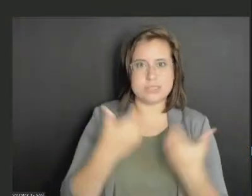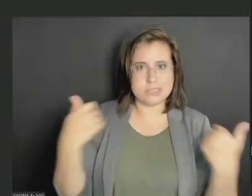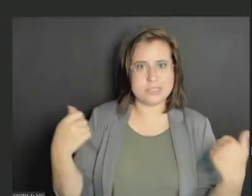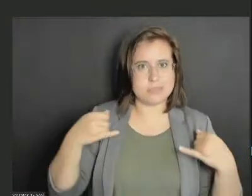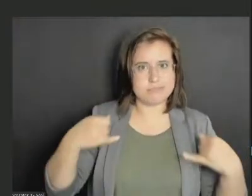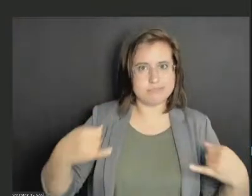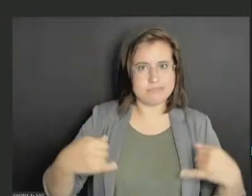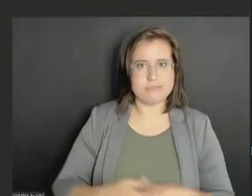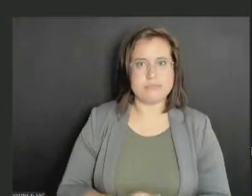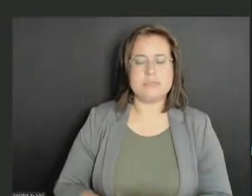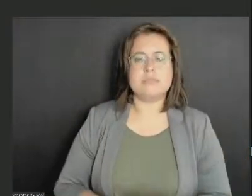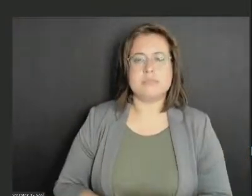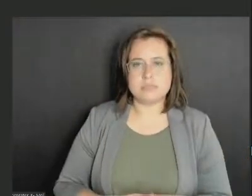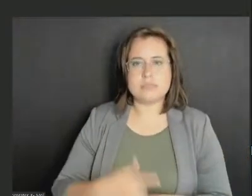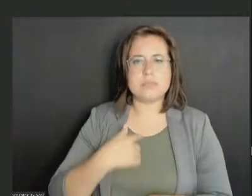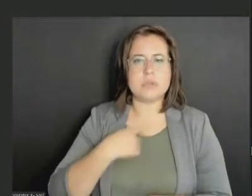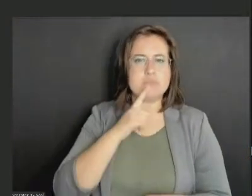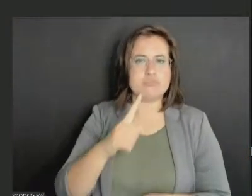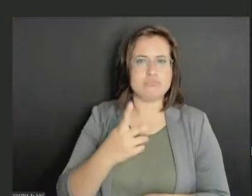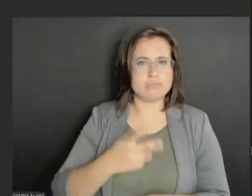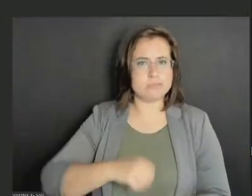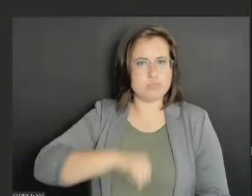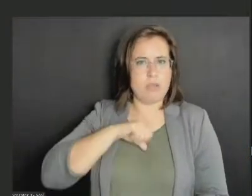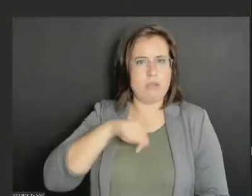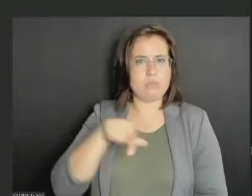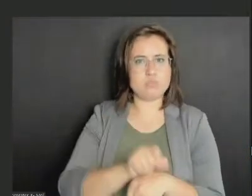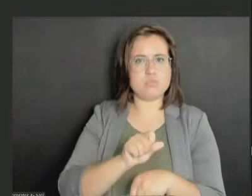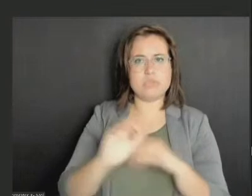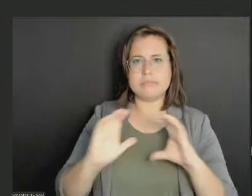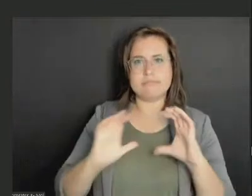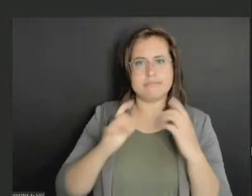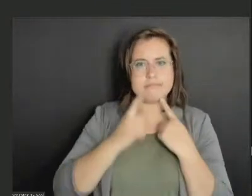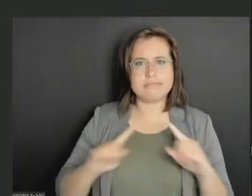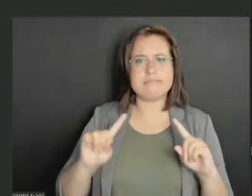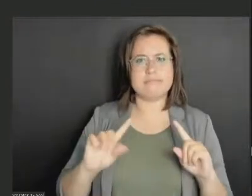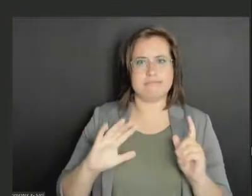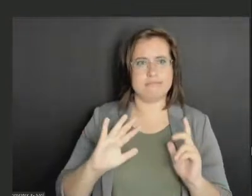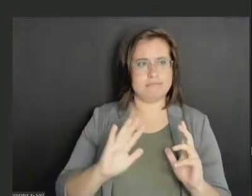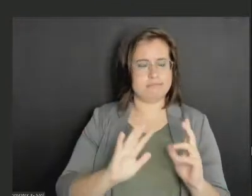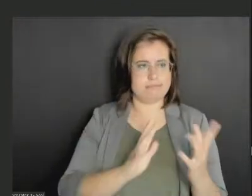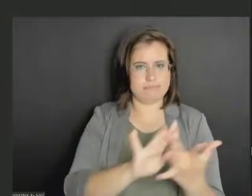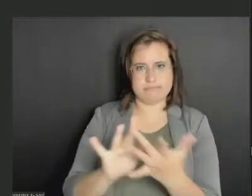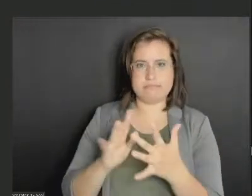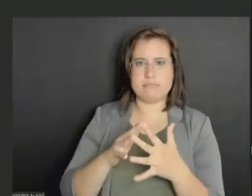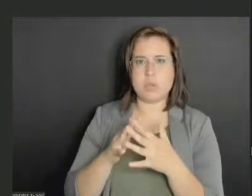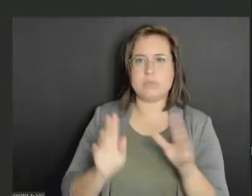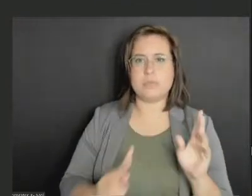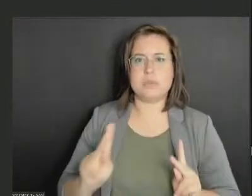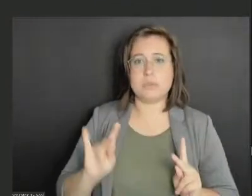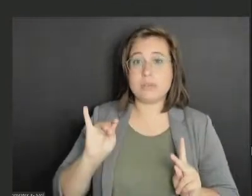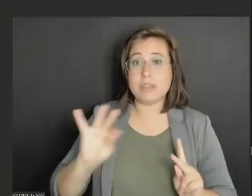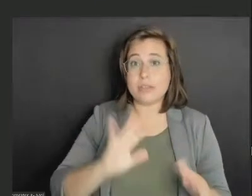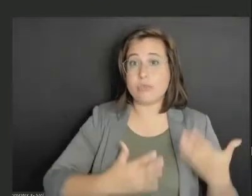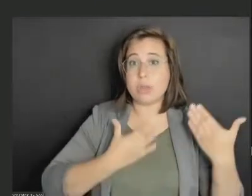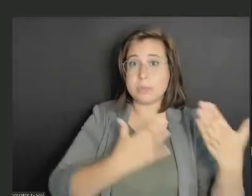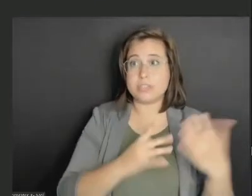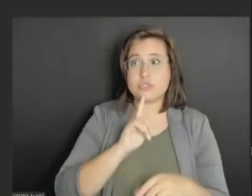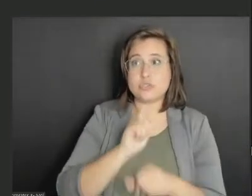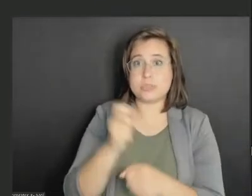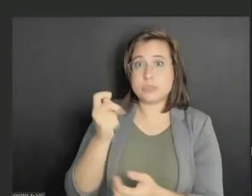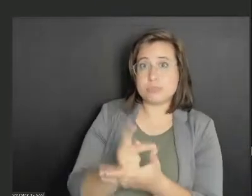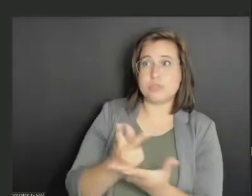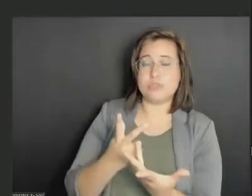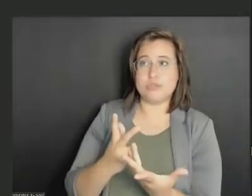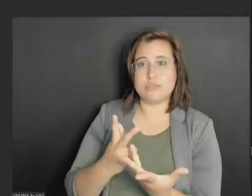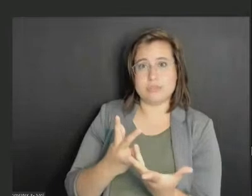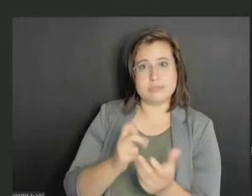force has completed on the issue of communicating effectively with the American people. And if our recommendations are acted on, I have no doubt that we will